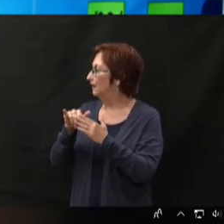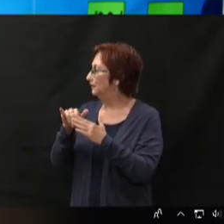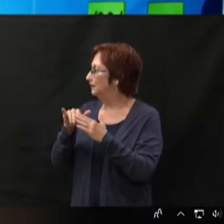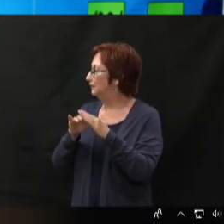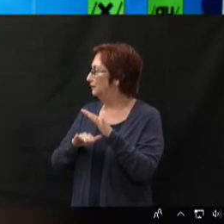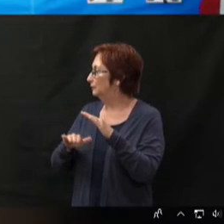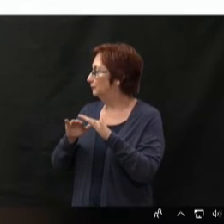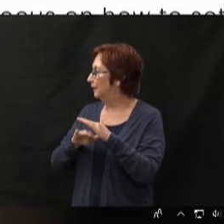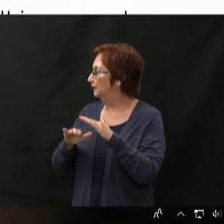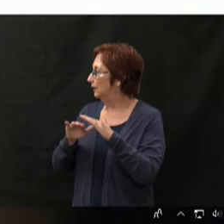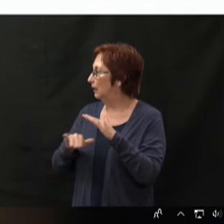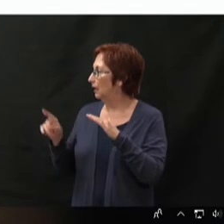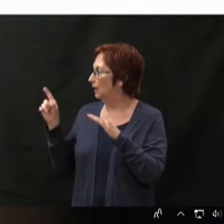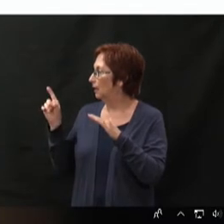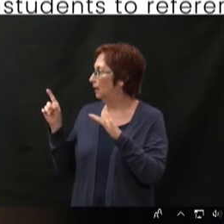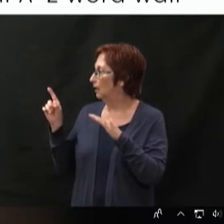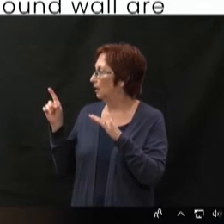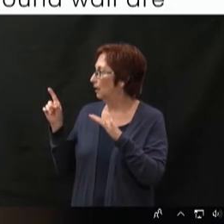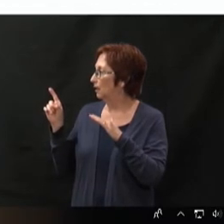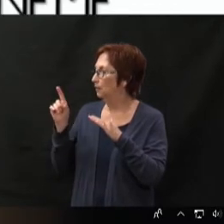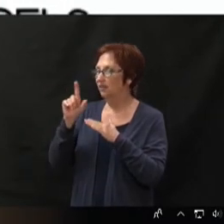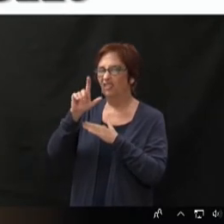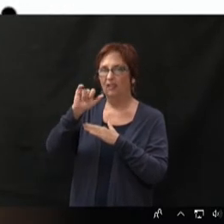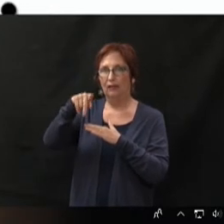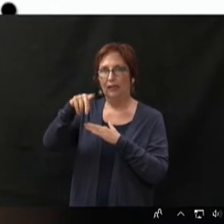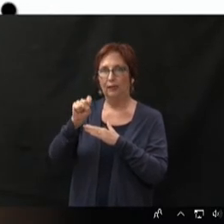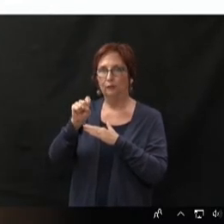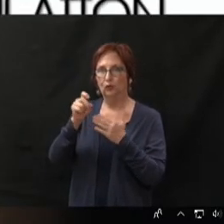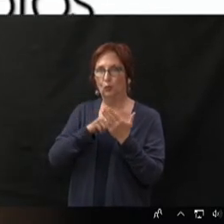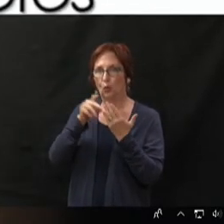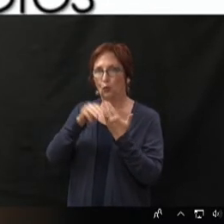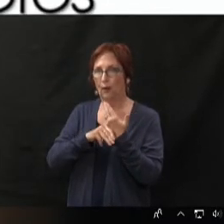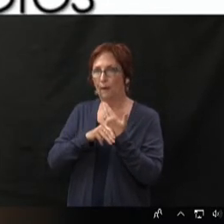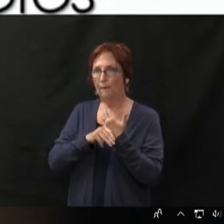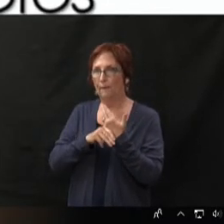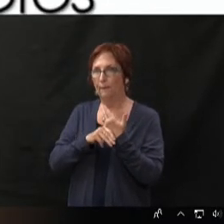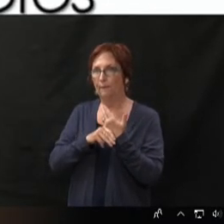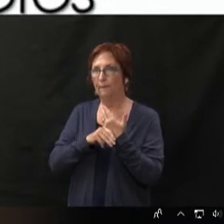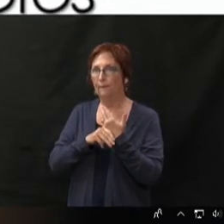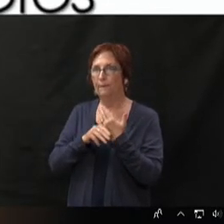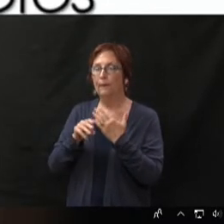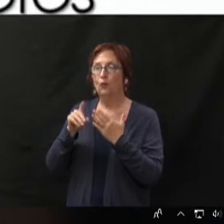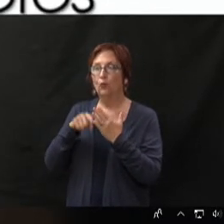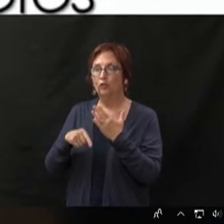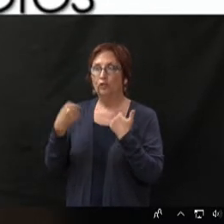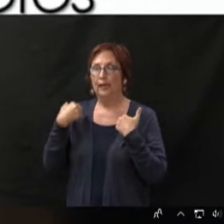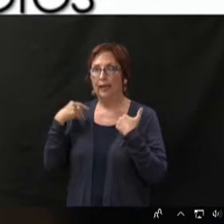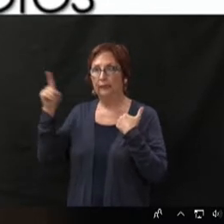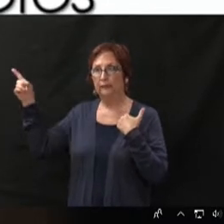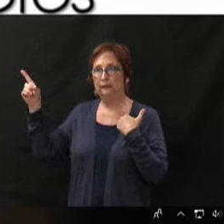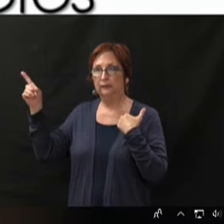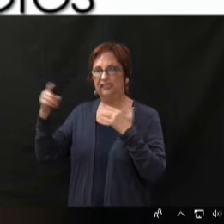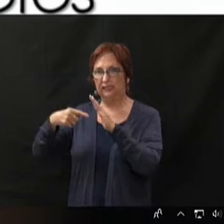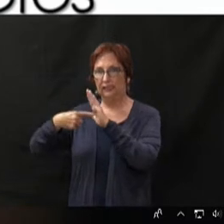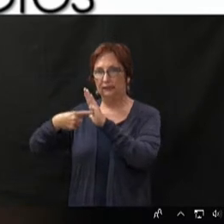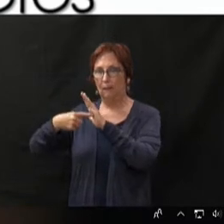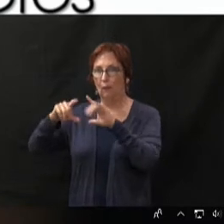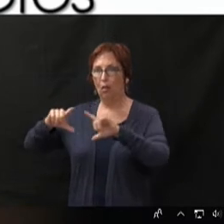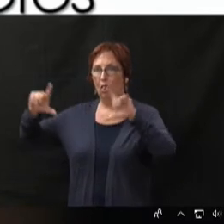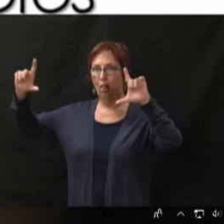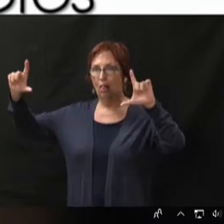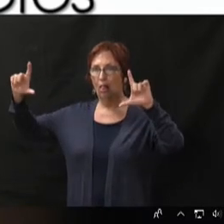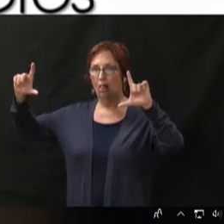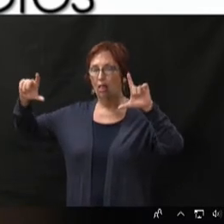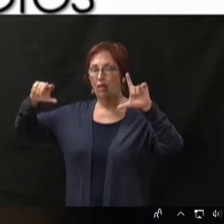Bell. Lips program, and she's obviously had it. And what she has on there is the phoneme